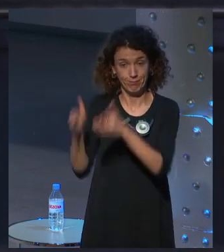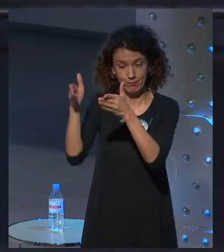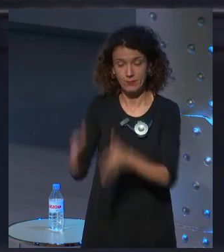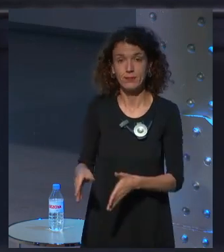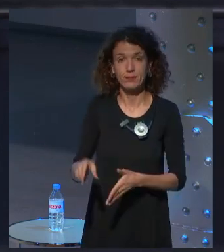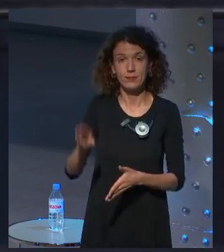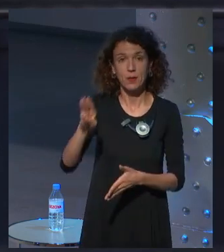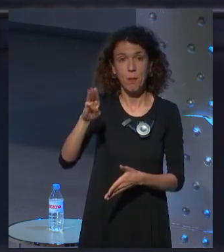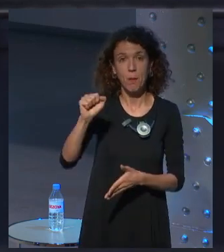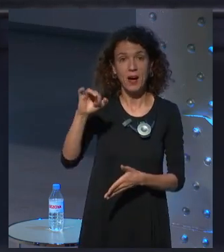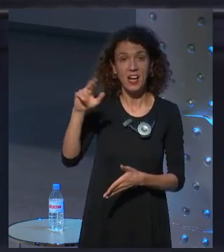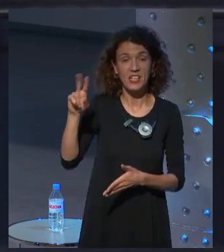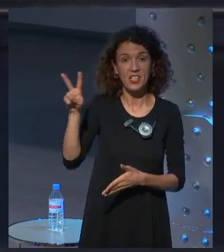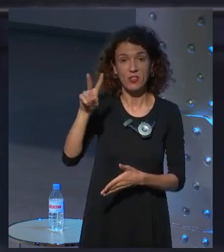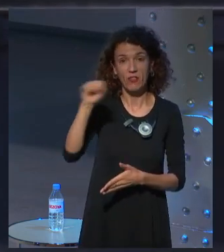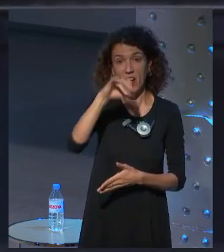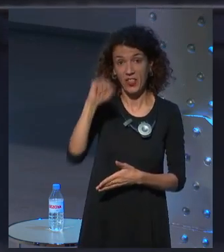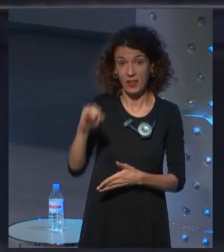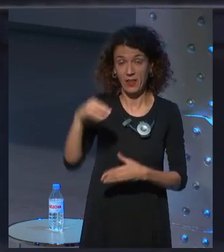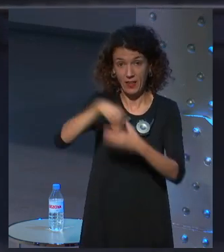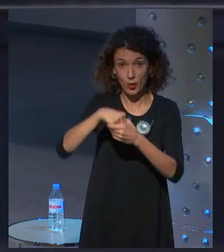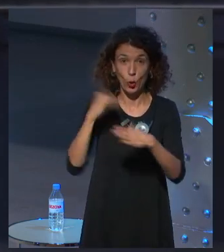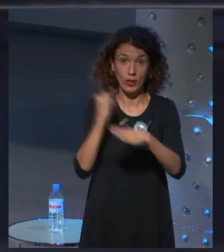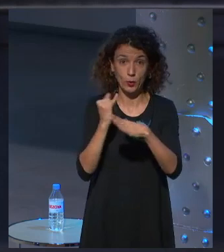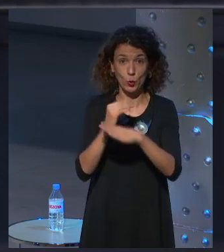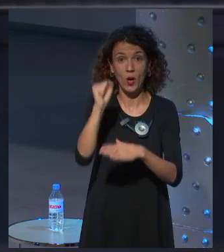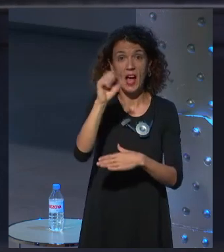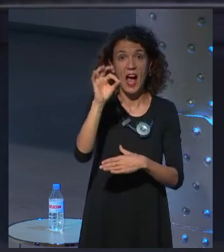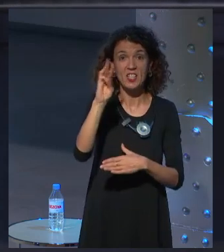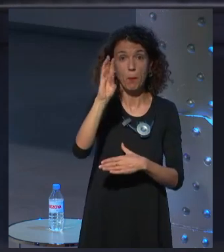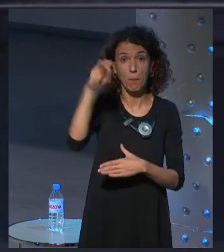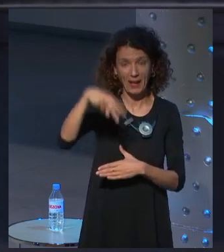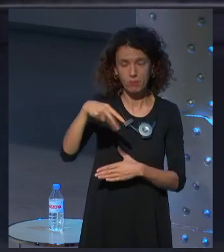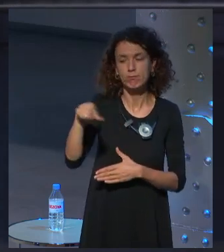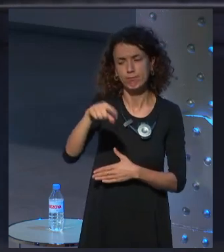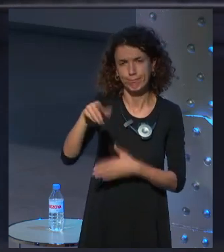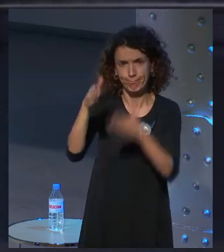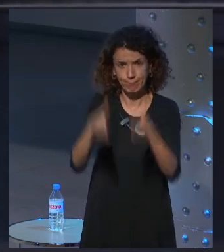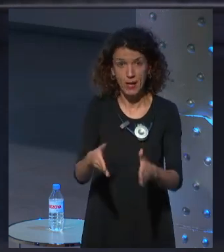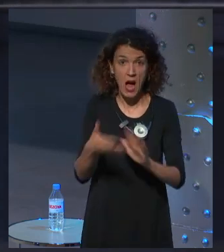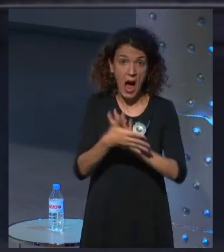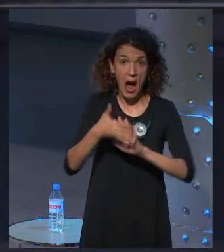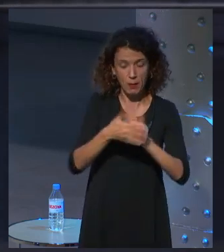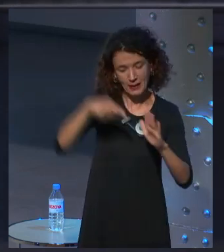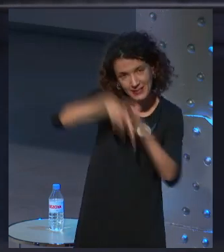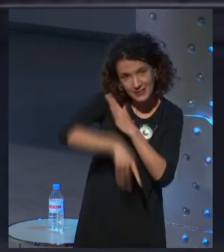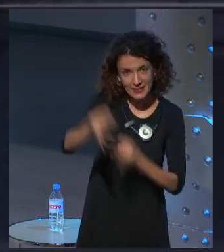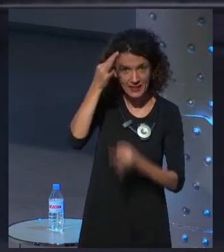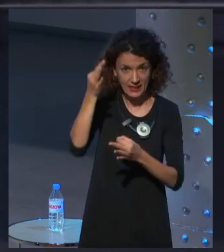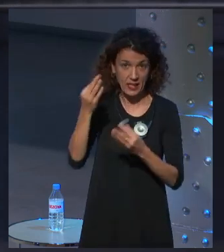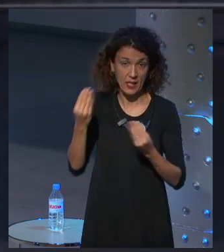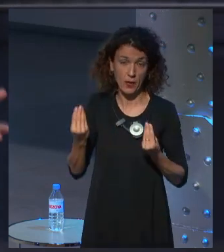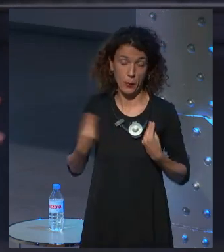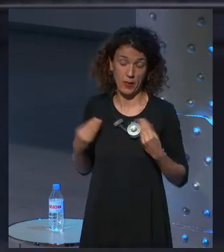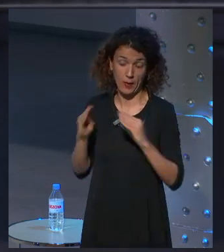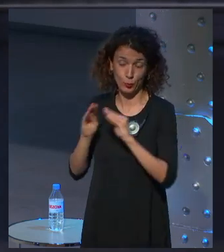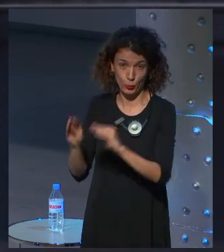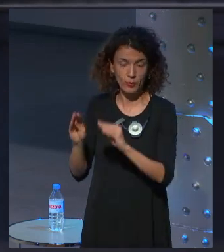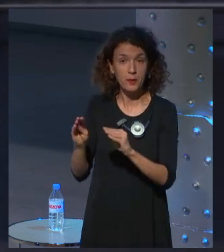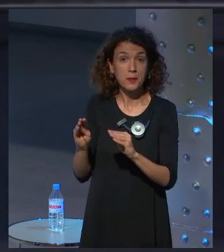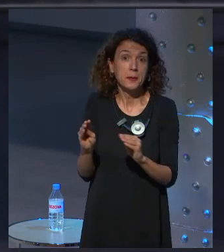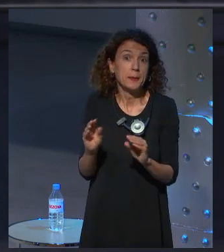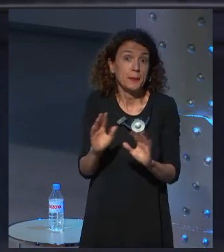interesting. I will turn the floor over to Yaris Velázquez from Aspen, and he will introduce her a